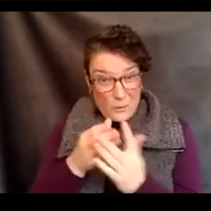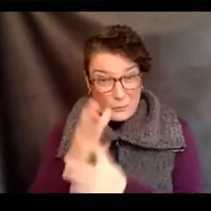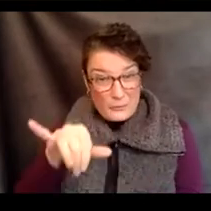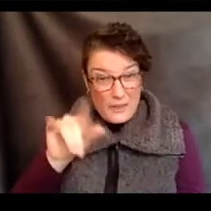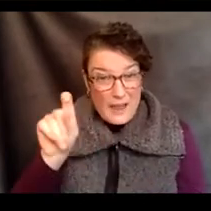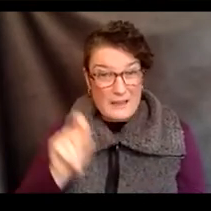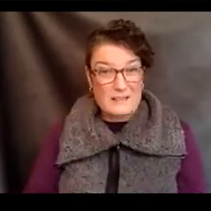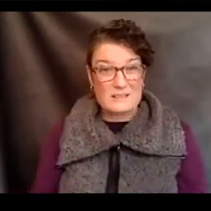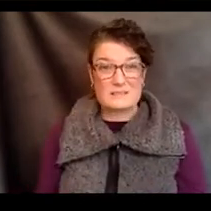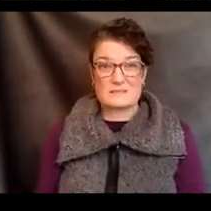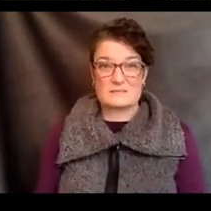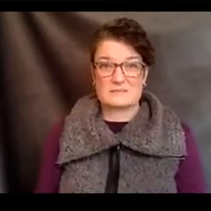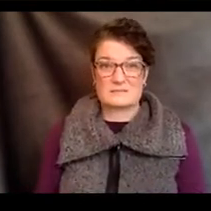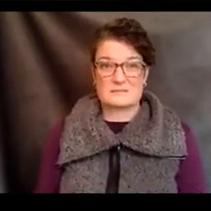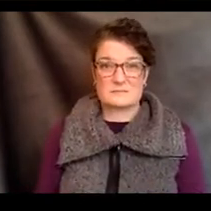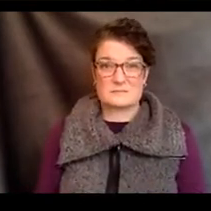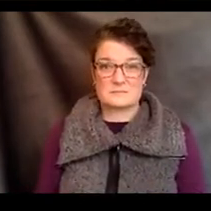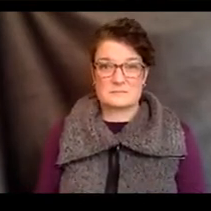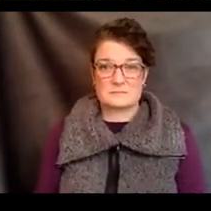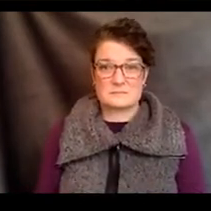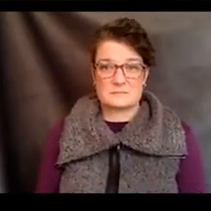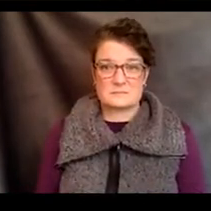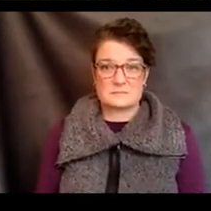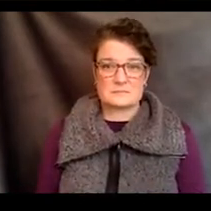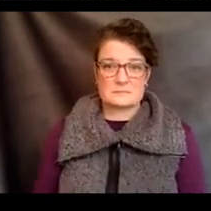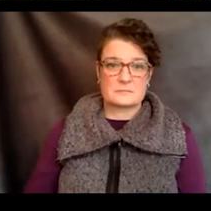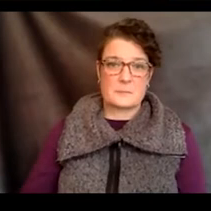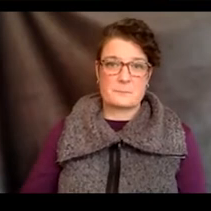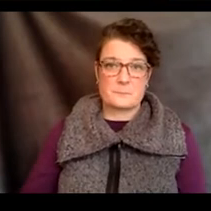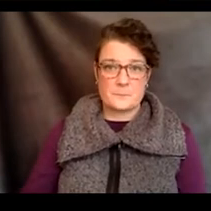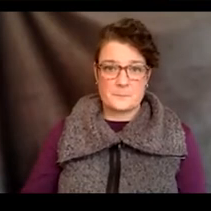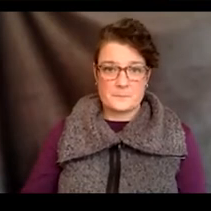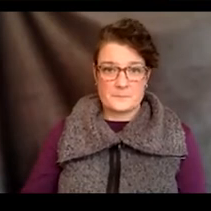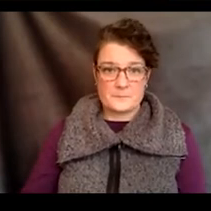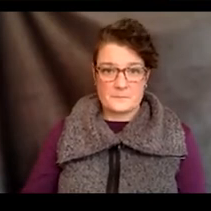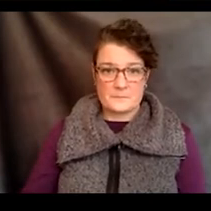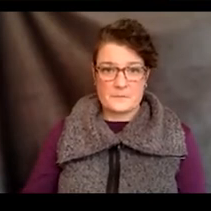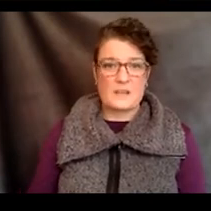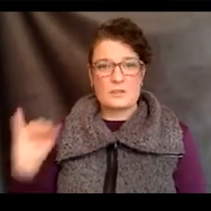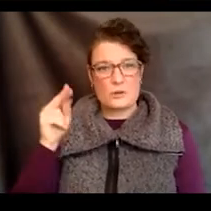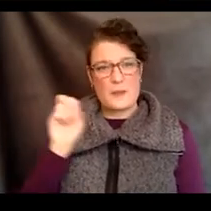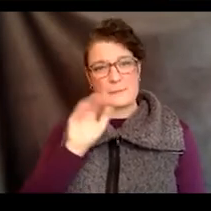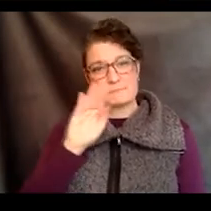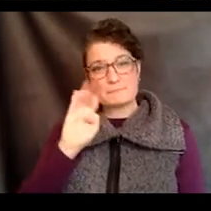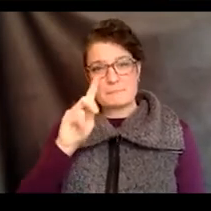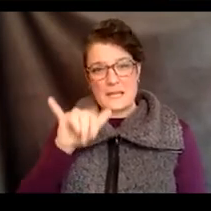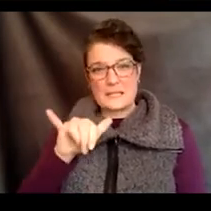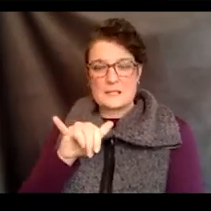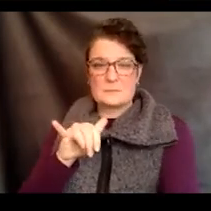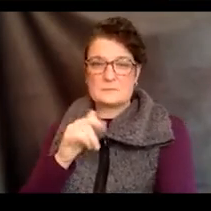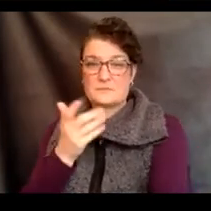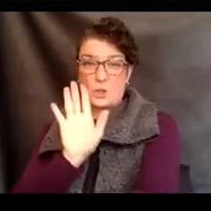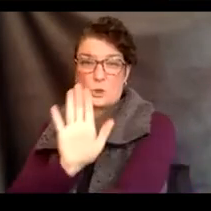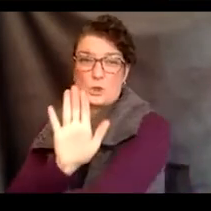during all of this? So. Yeah. So Becky, what can, you know, as far as, you know, your reactions in